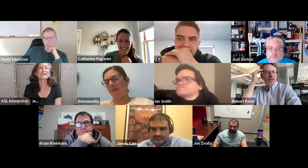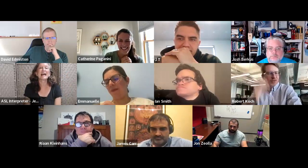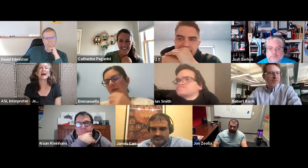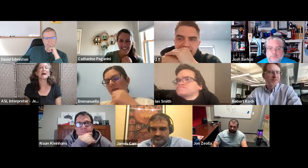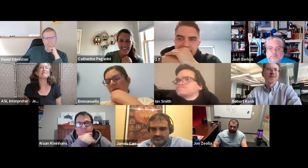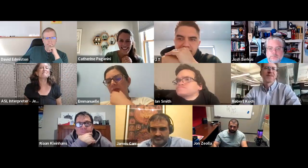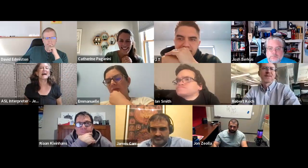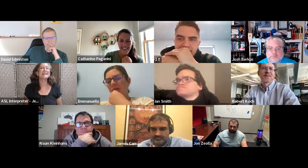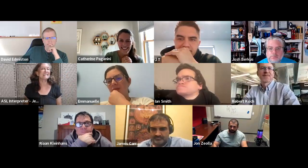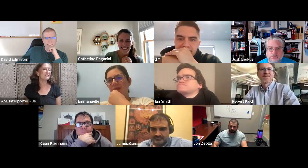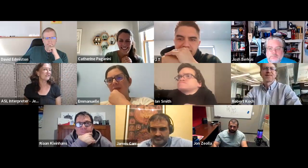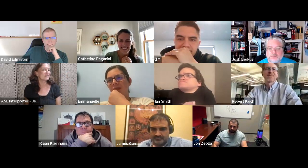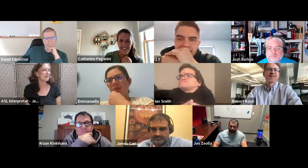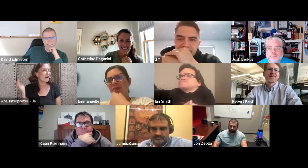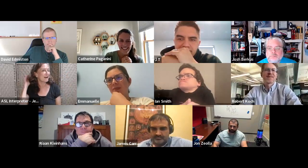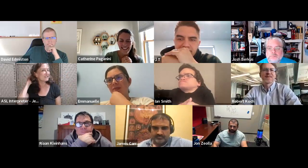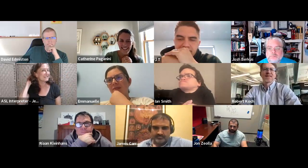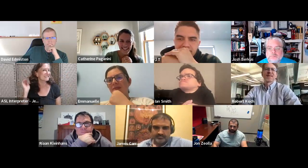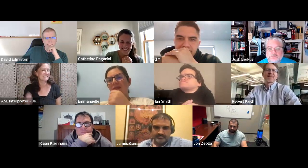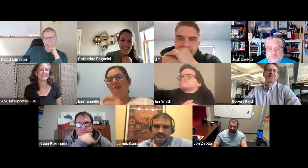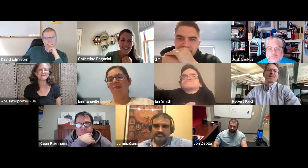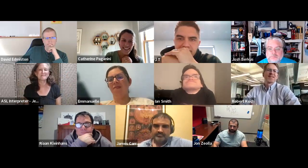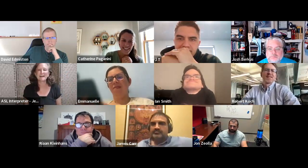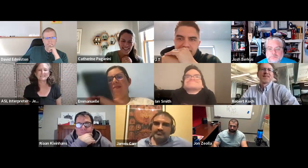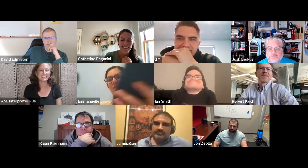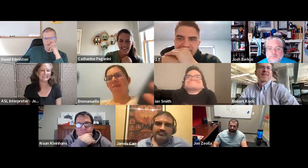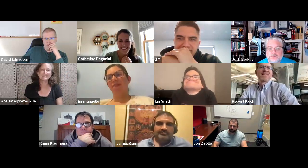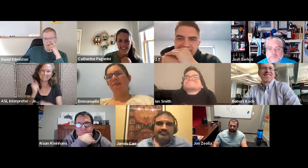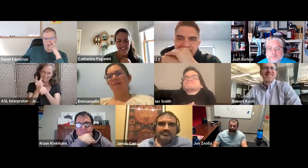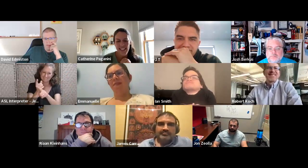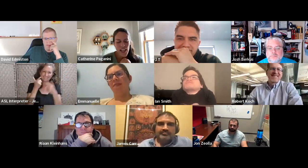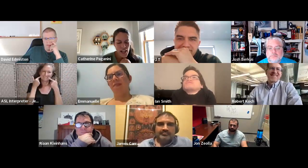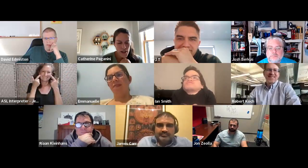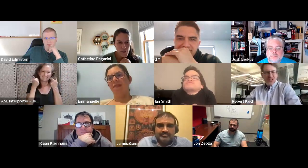It's you're gonna embed into their subconscious that we're out there.